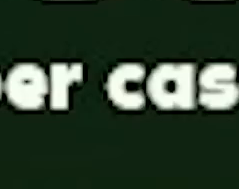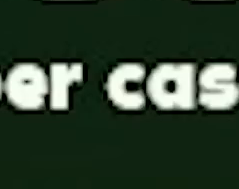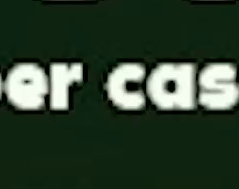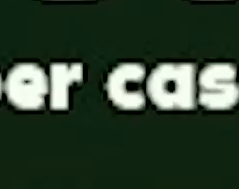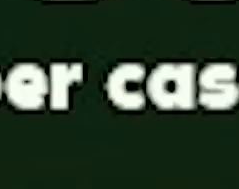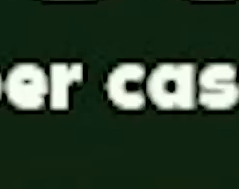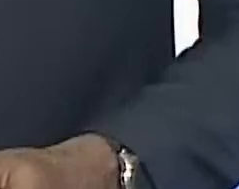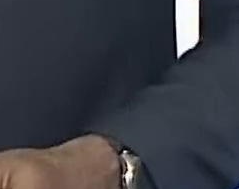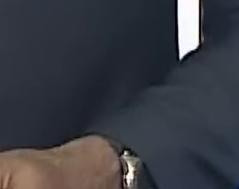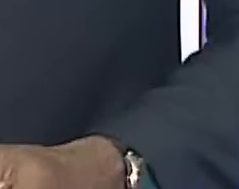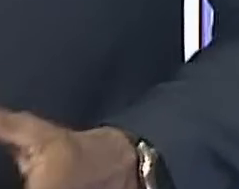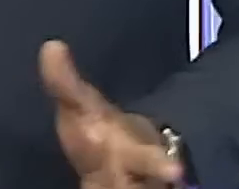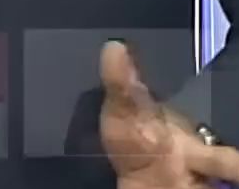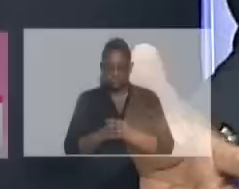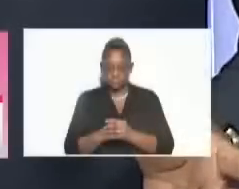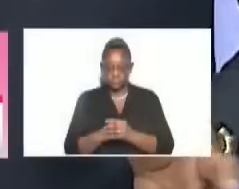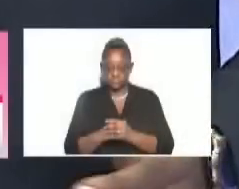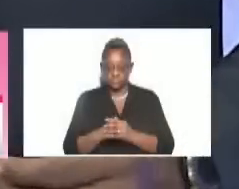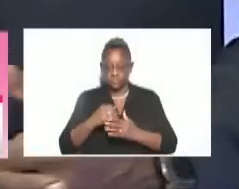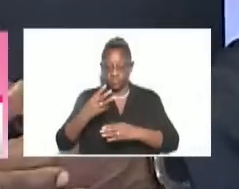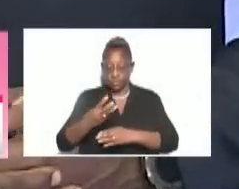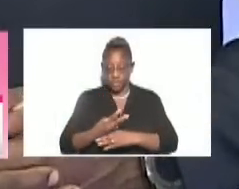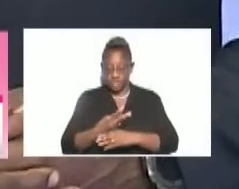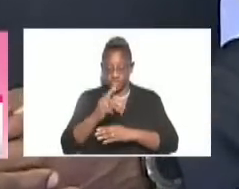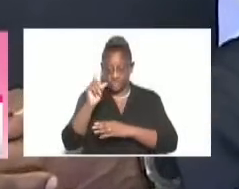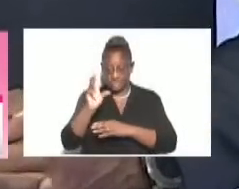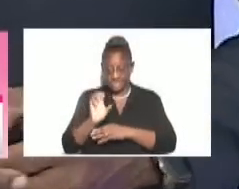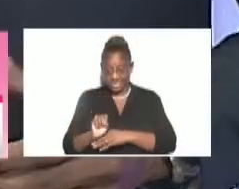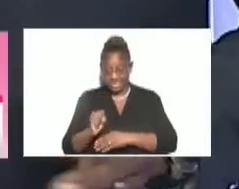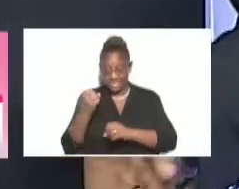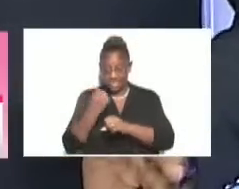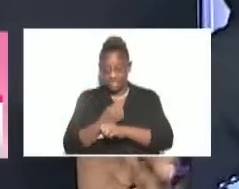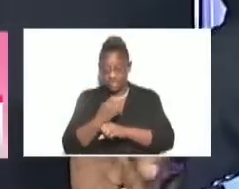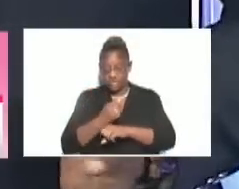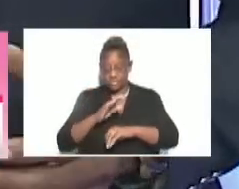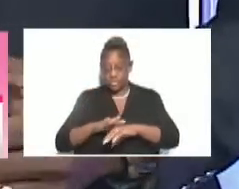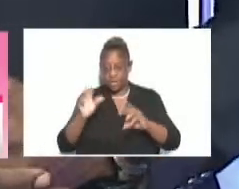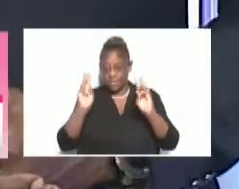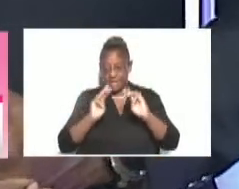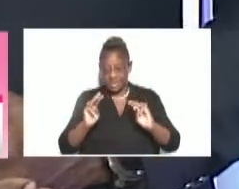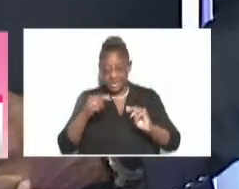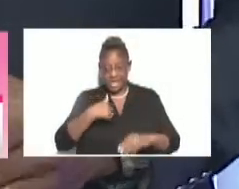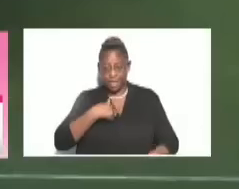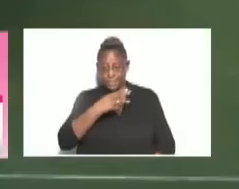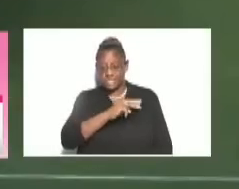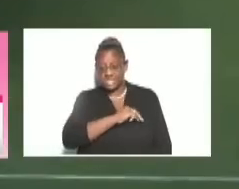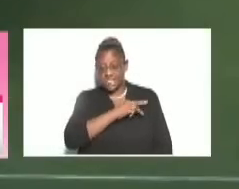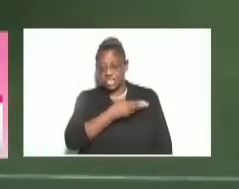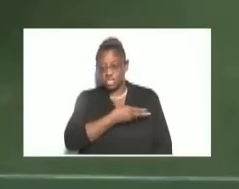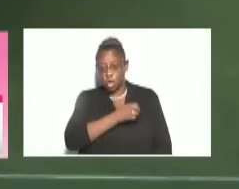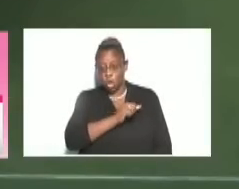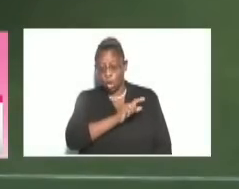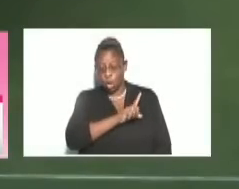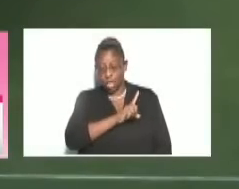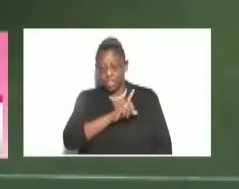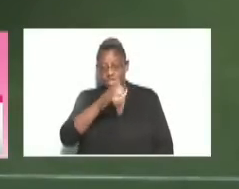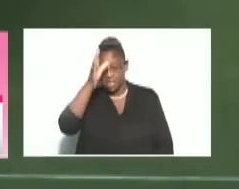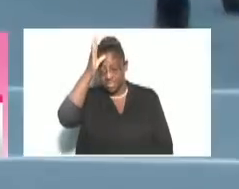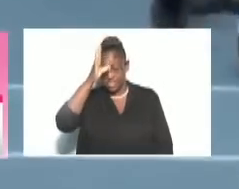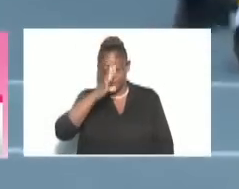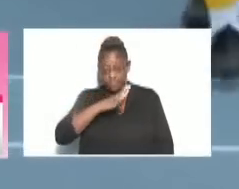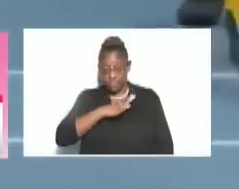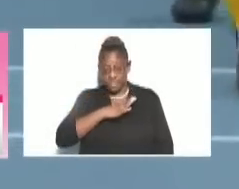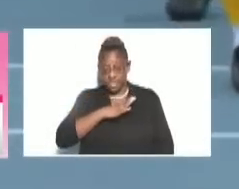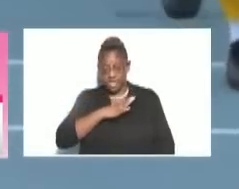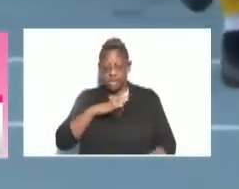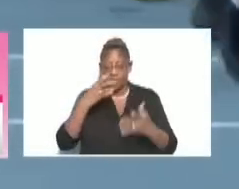Abaco and Eleuthera. Well, welcome to your ZNS Total Sports Check on a Monday, everybody. I'm Marcelo Sala. Our men's national soccer team taking